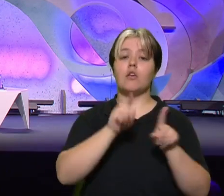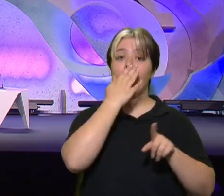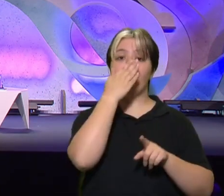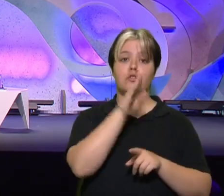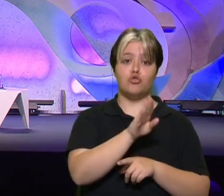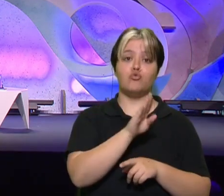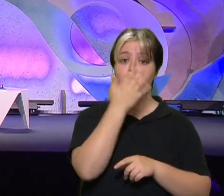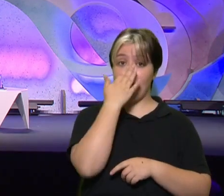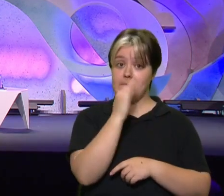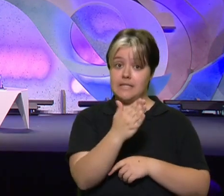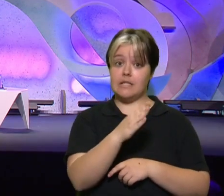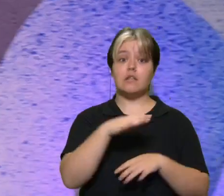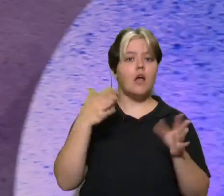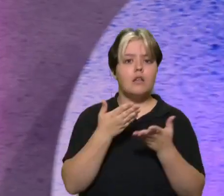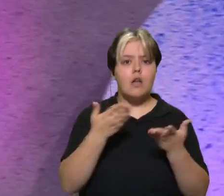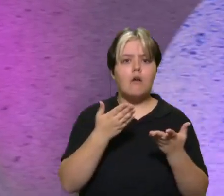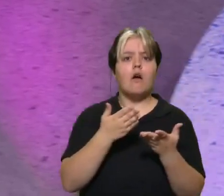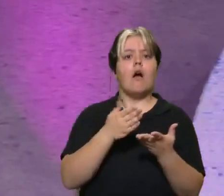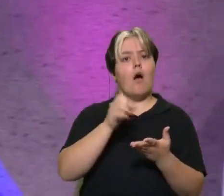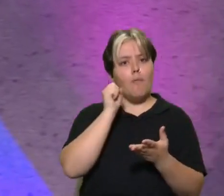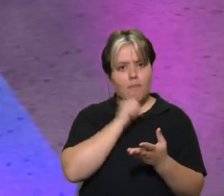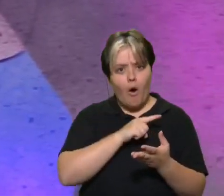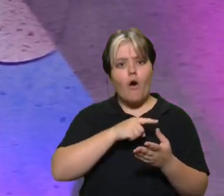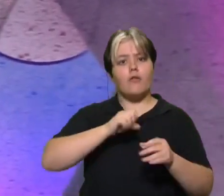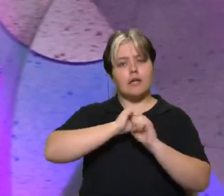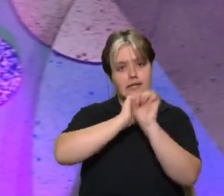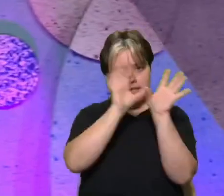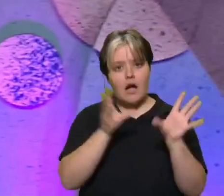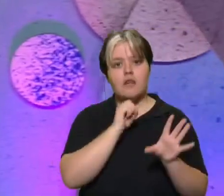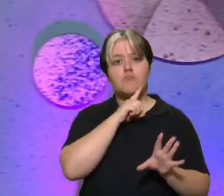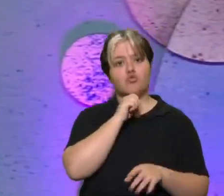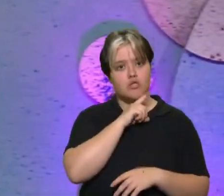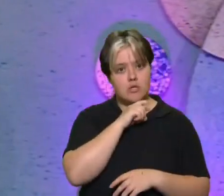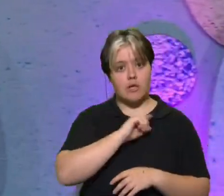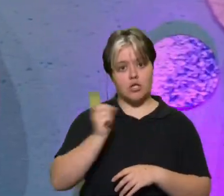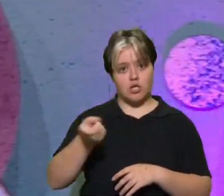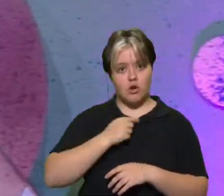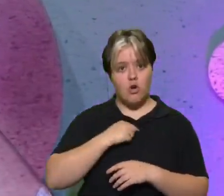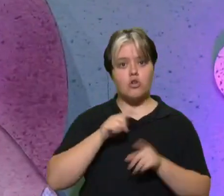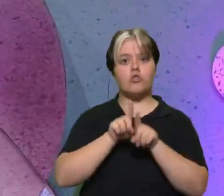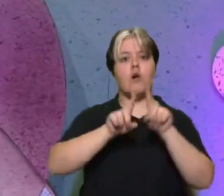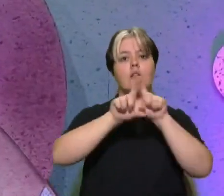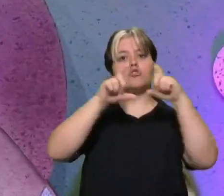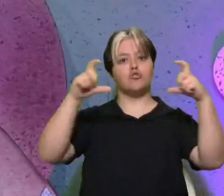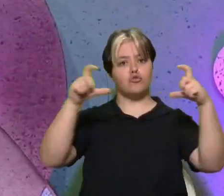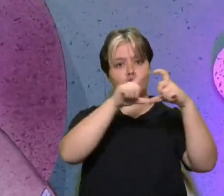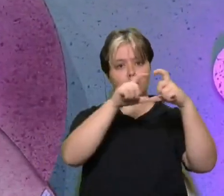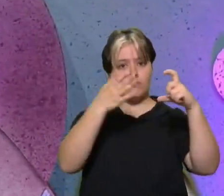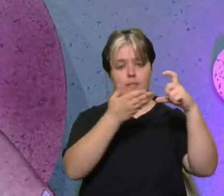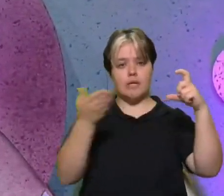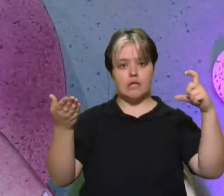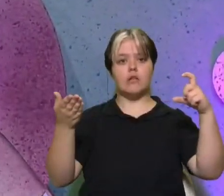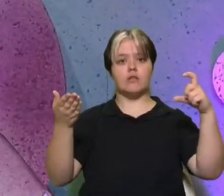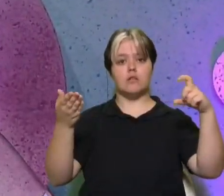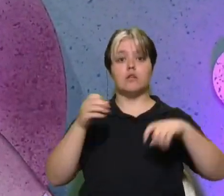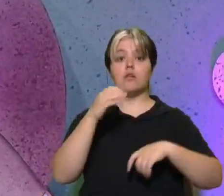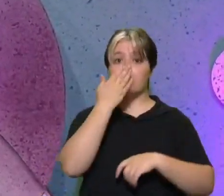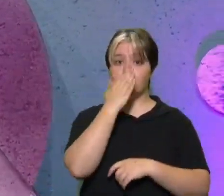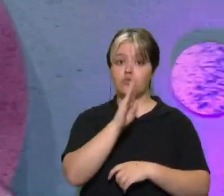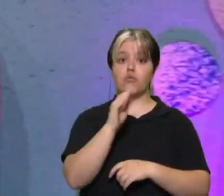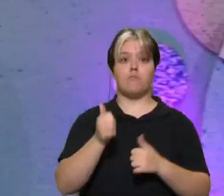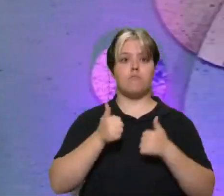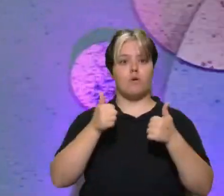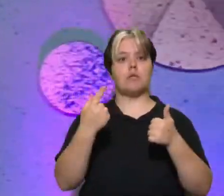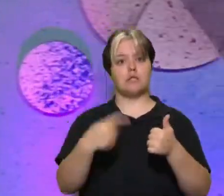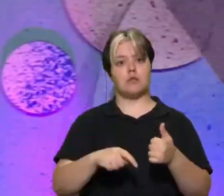other good examples, and it's very important for us as business leaders to have an attitude of this